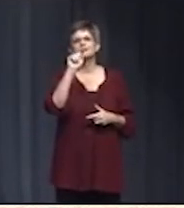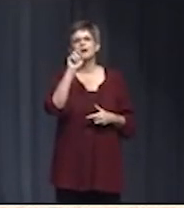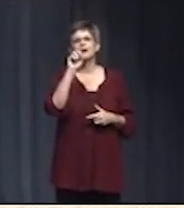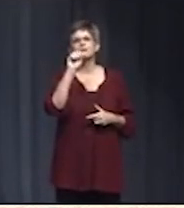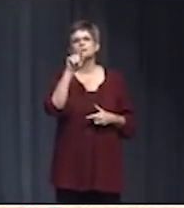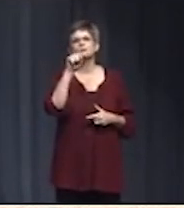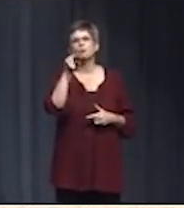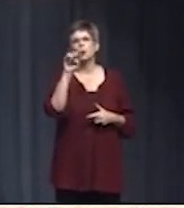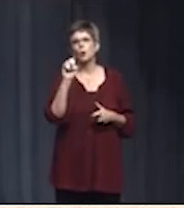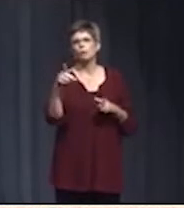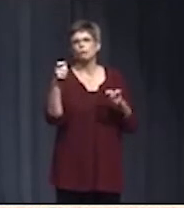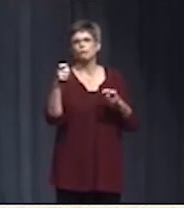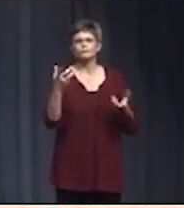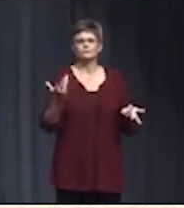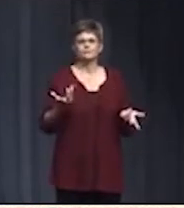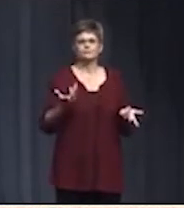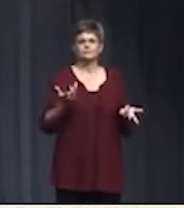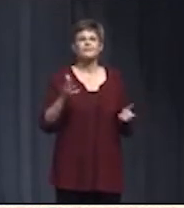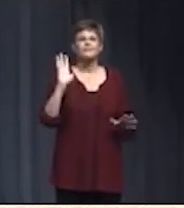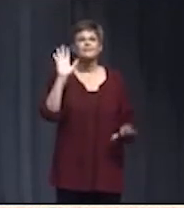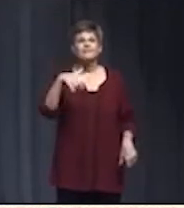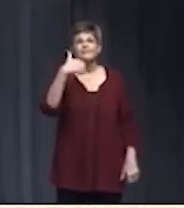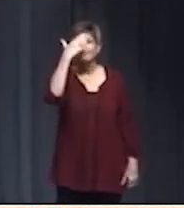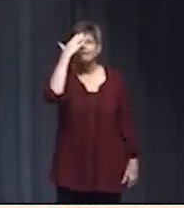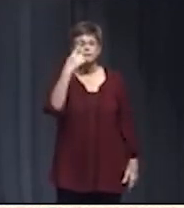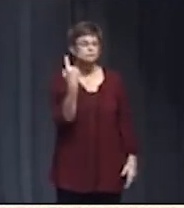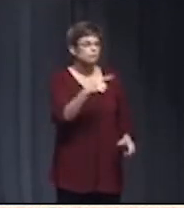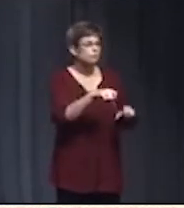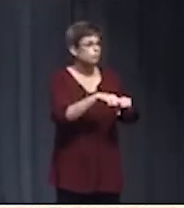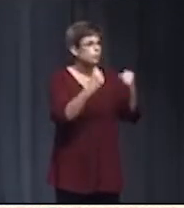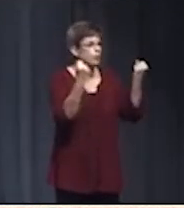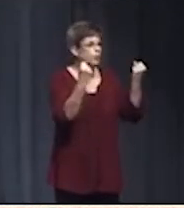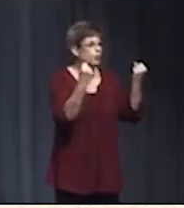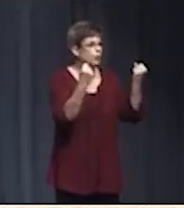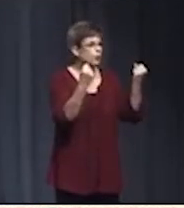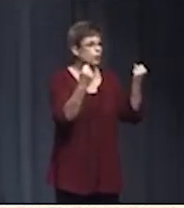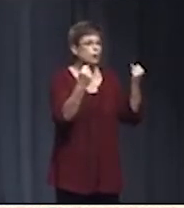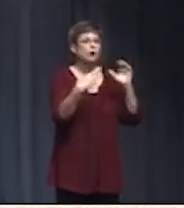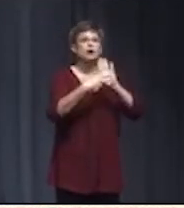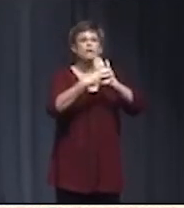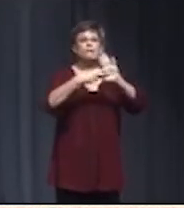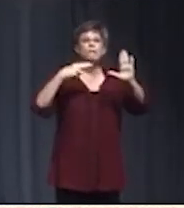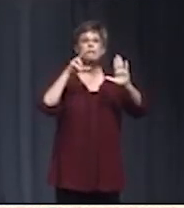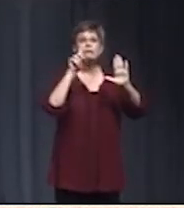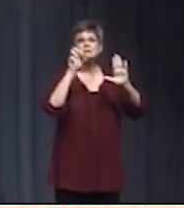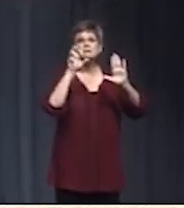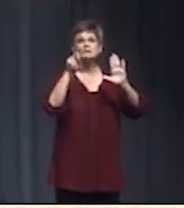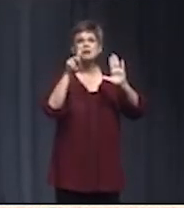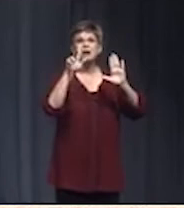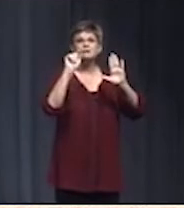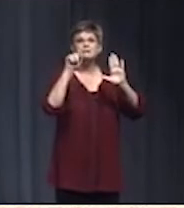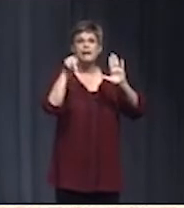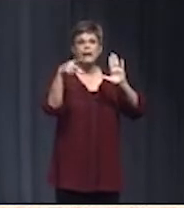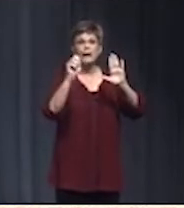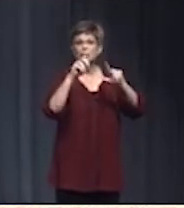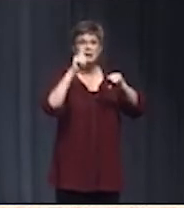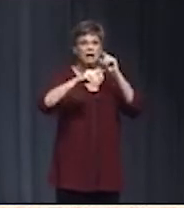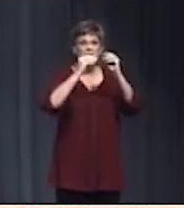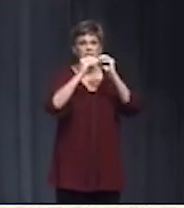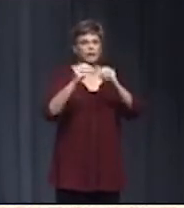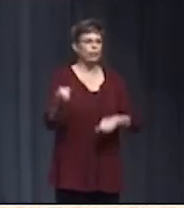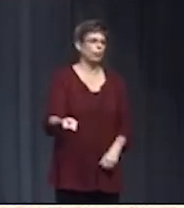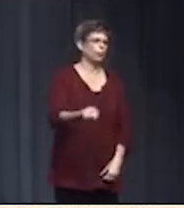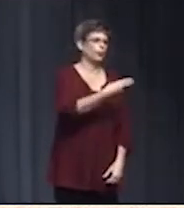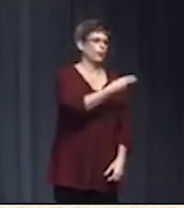If duct tape can't fix it, then it needs to be replaced. I will never forget growing up. My dad, we had a furnace in the